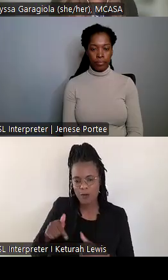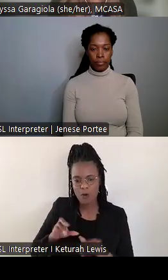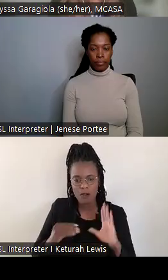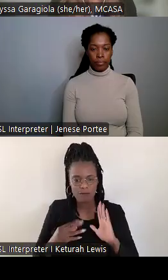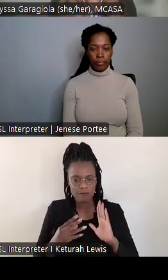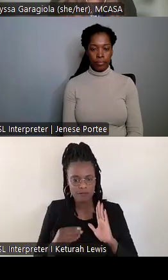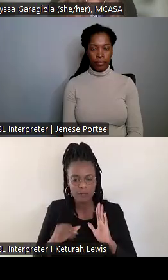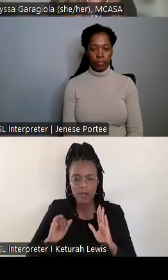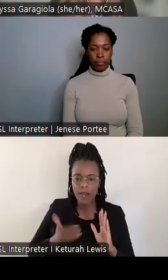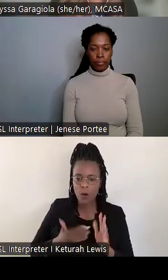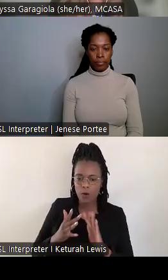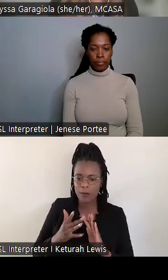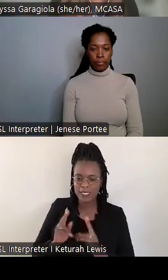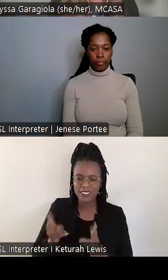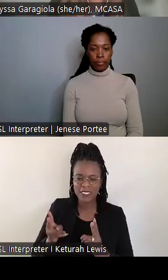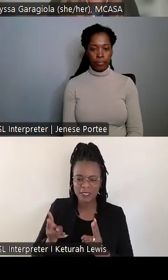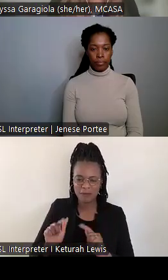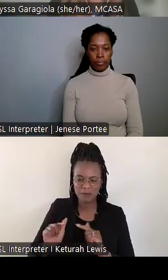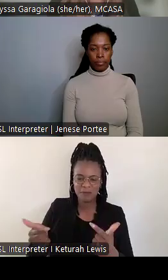website. Next slide.